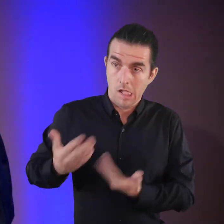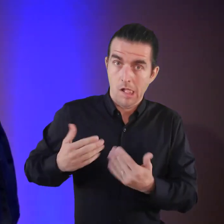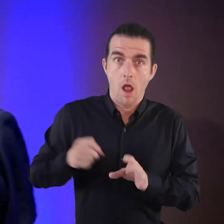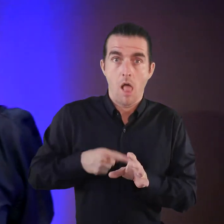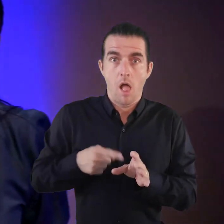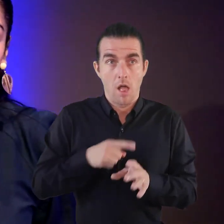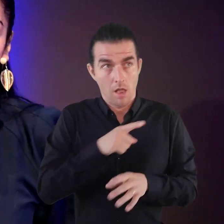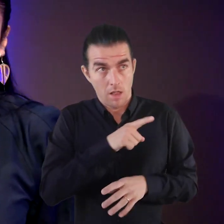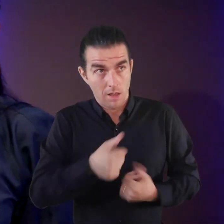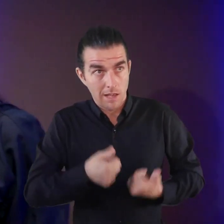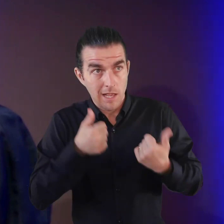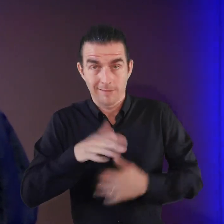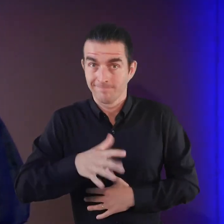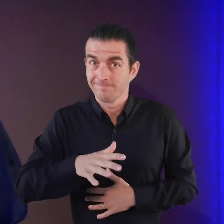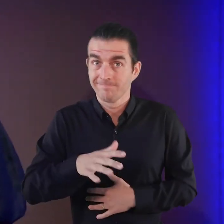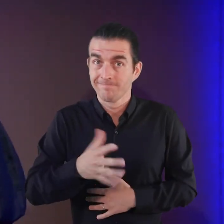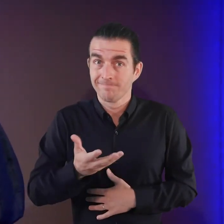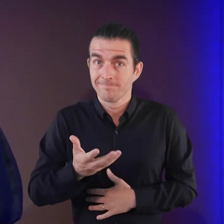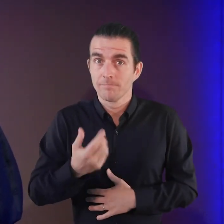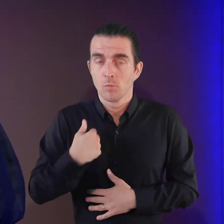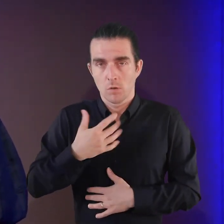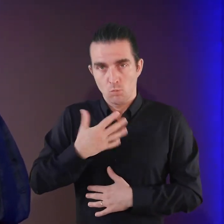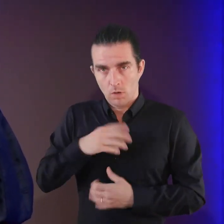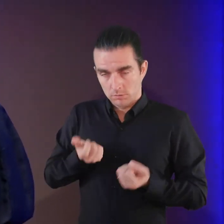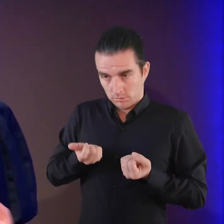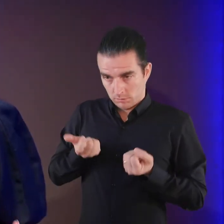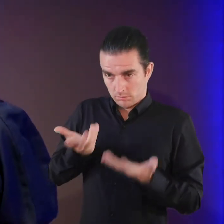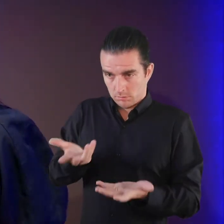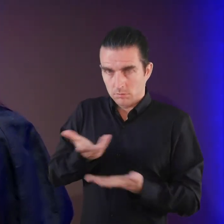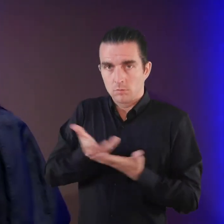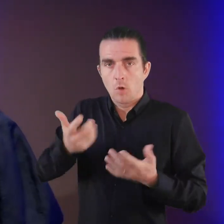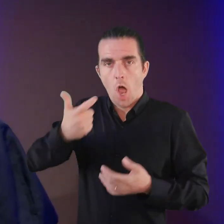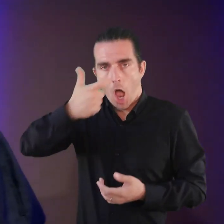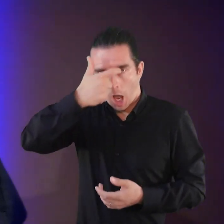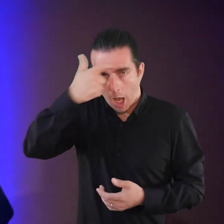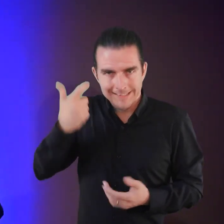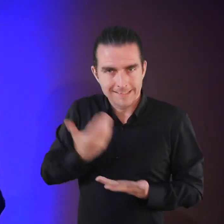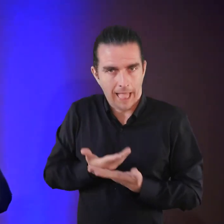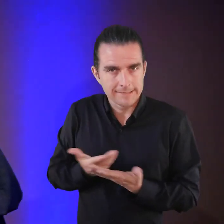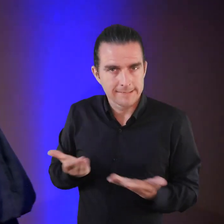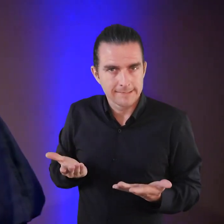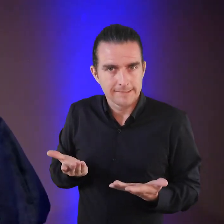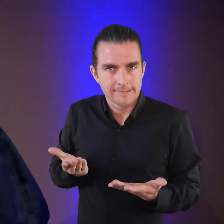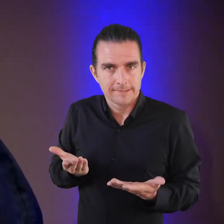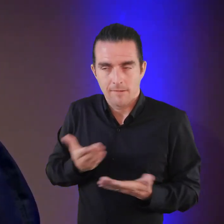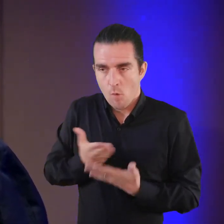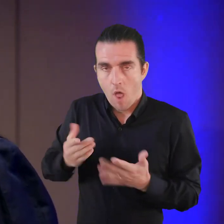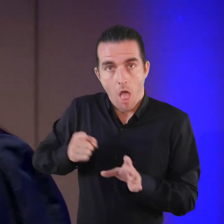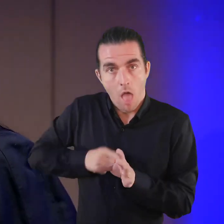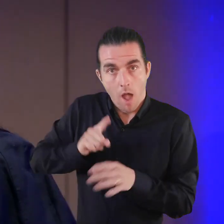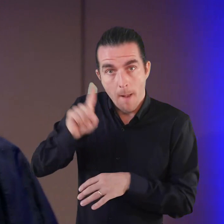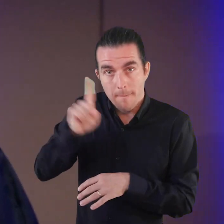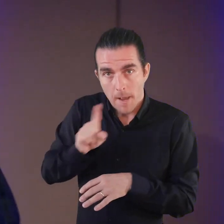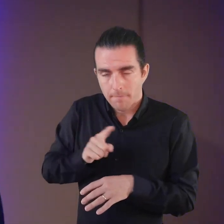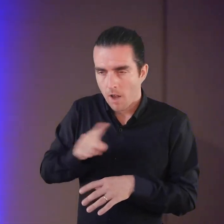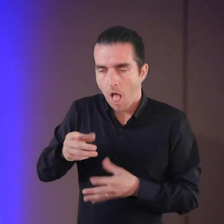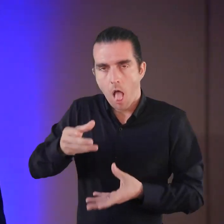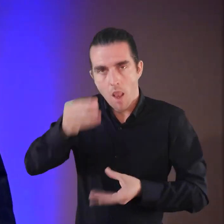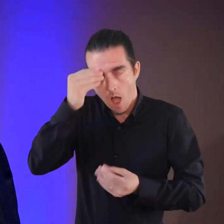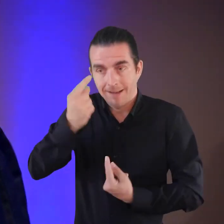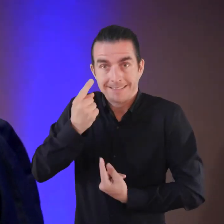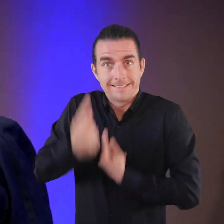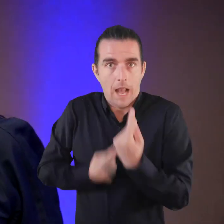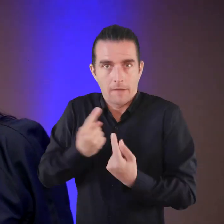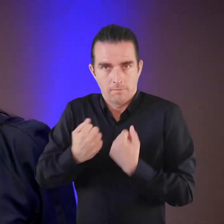were creating space for understanding, for young people to learn about themselves, to learn what rules